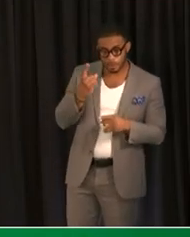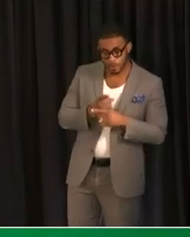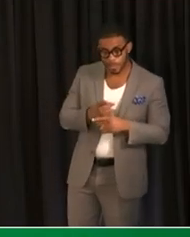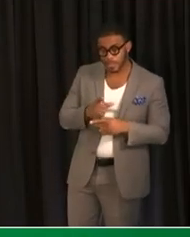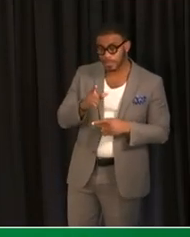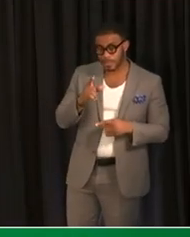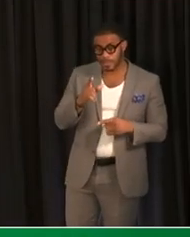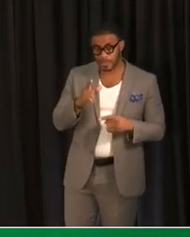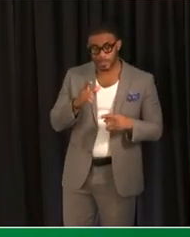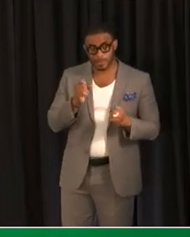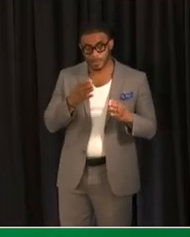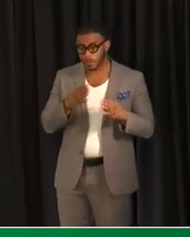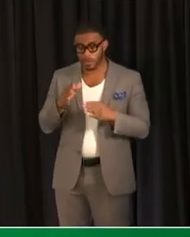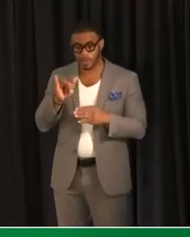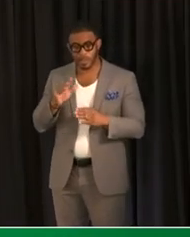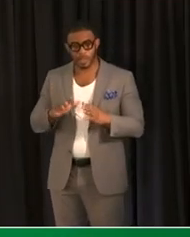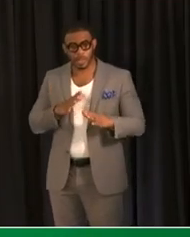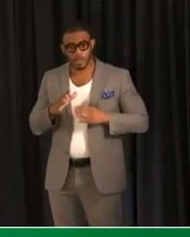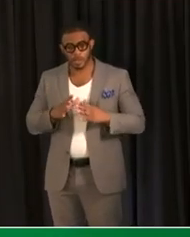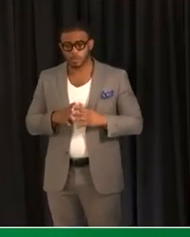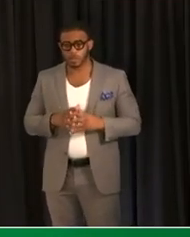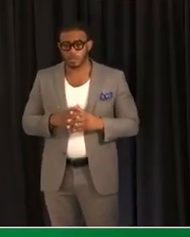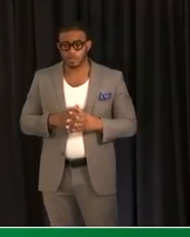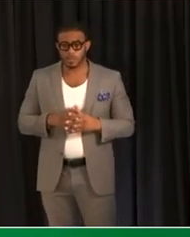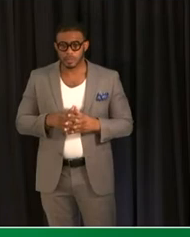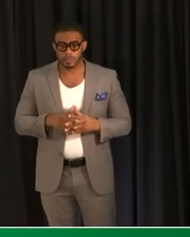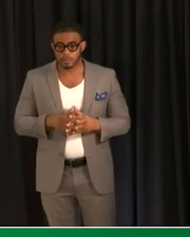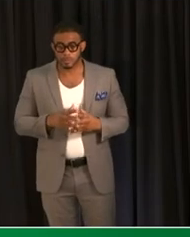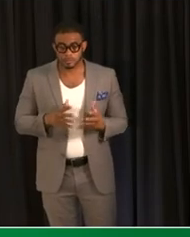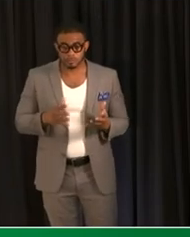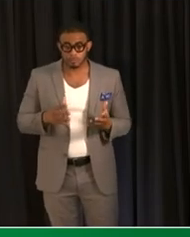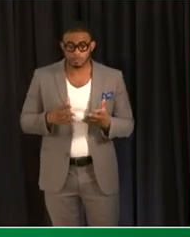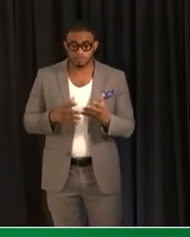eat out, right? That's in many ways that's a luxury.